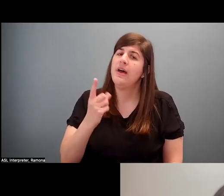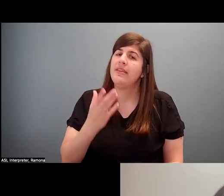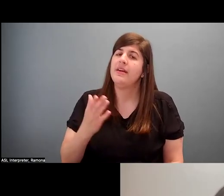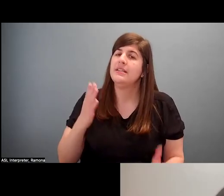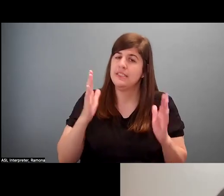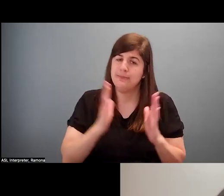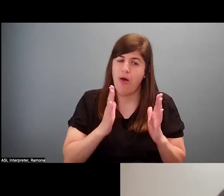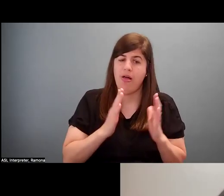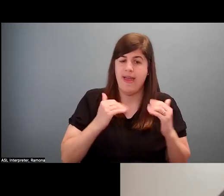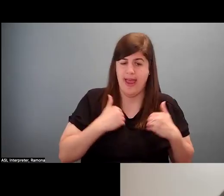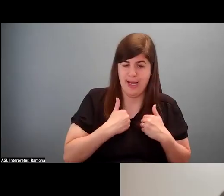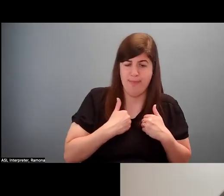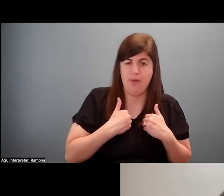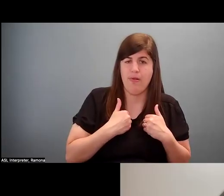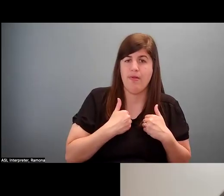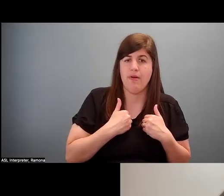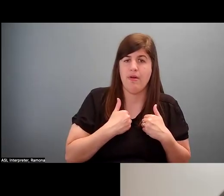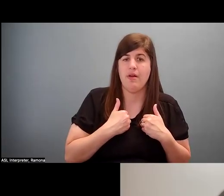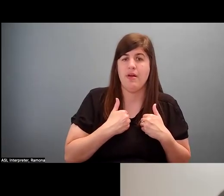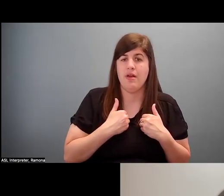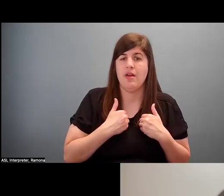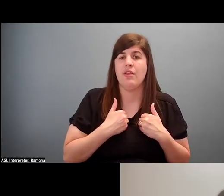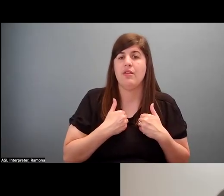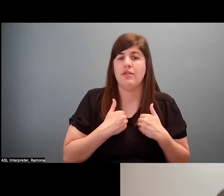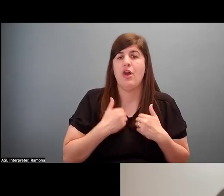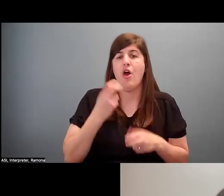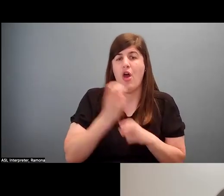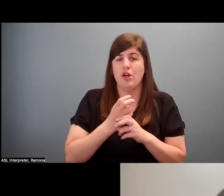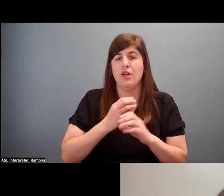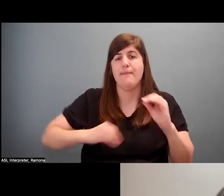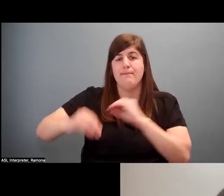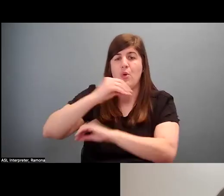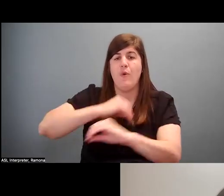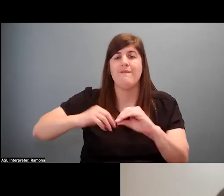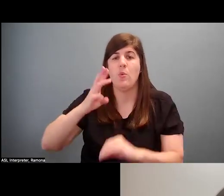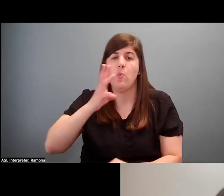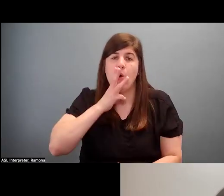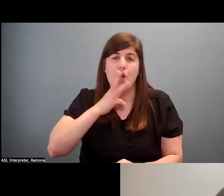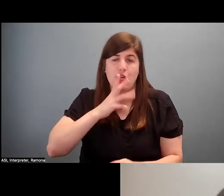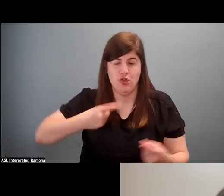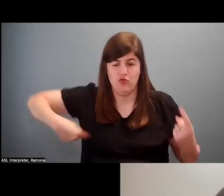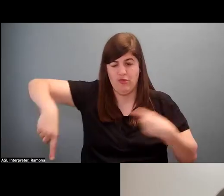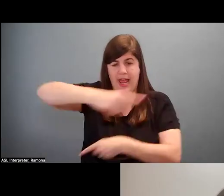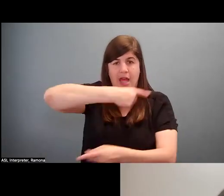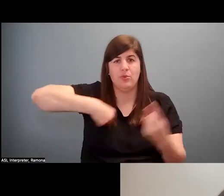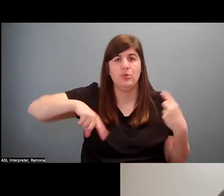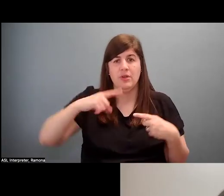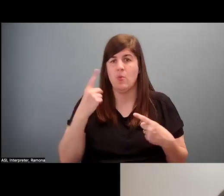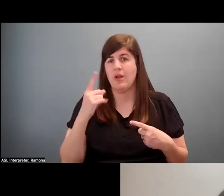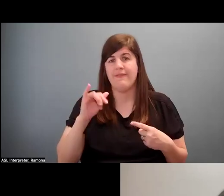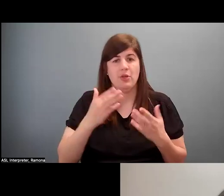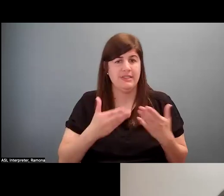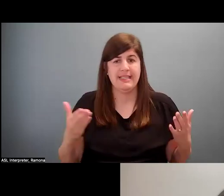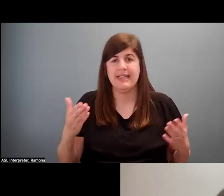smaller an animal is, the harder it is to move water around you. Um, Yes. and this is just like one of those things